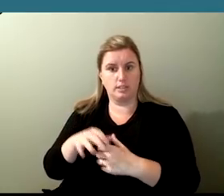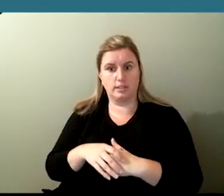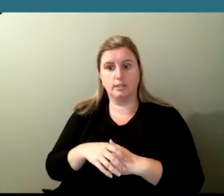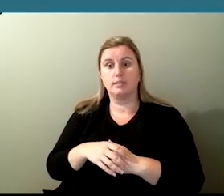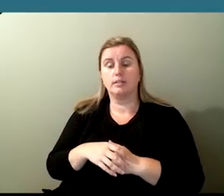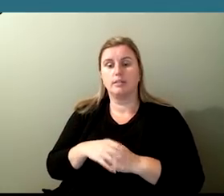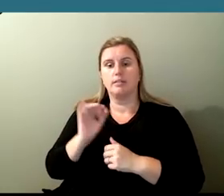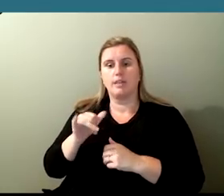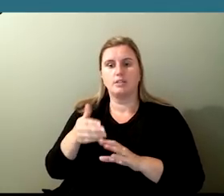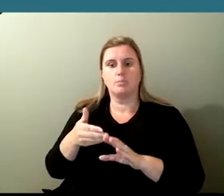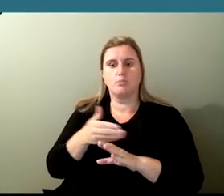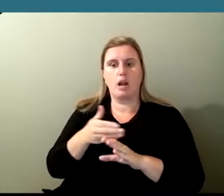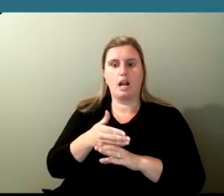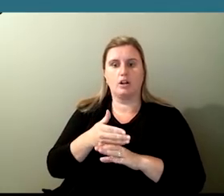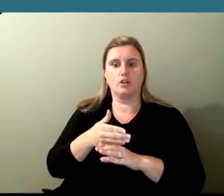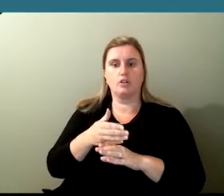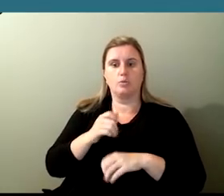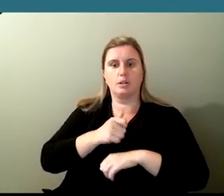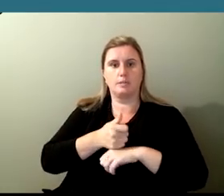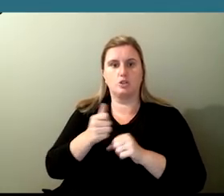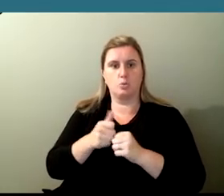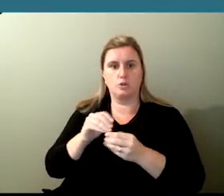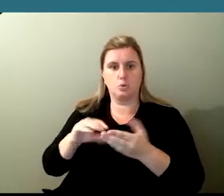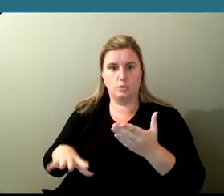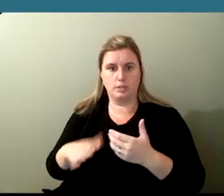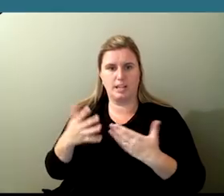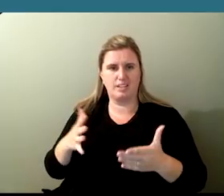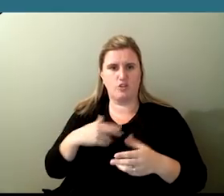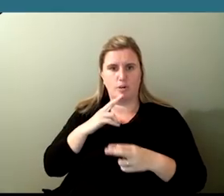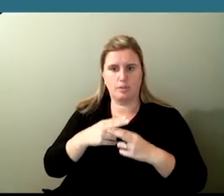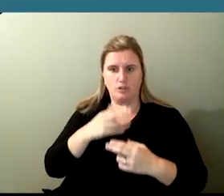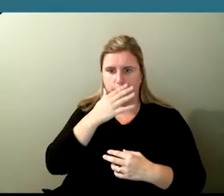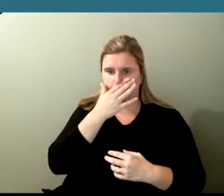prior implementation with students, as I already mentioned.